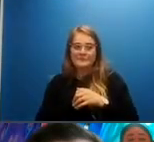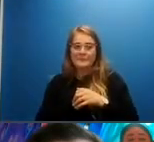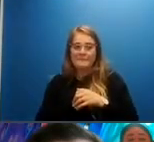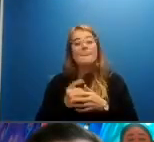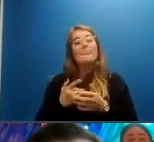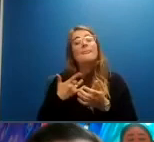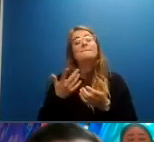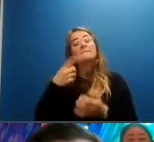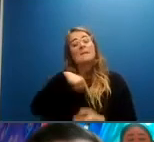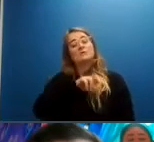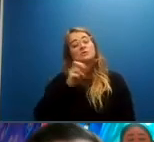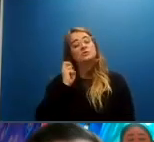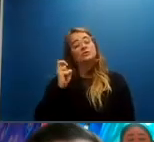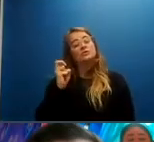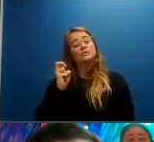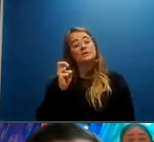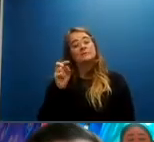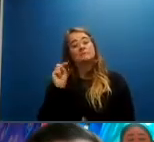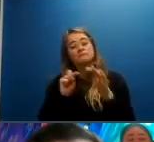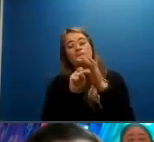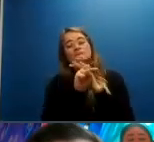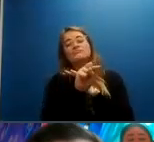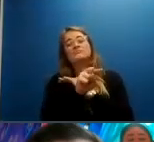the journey with the work that we're doing at